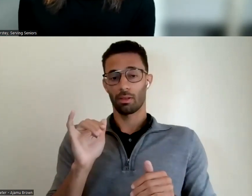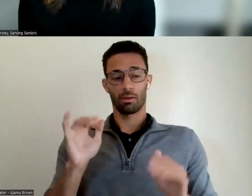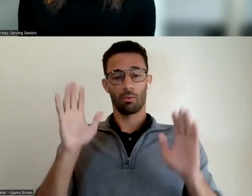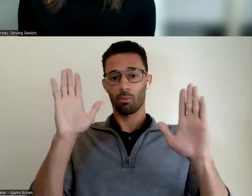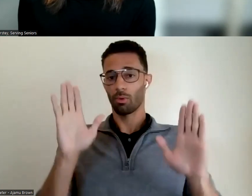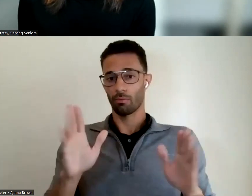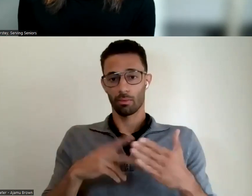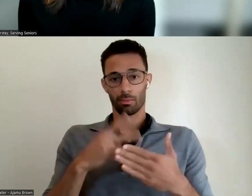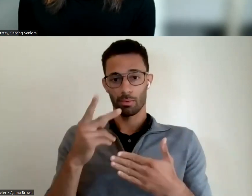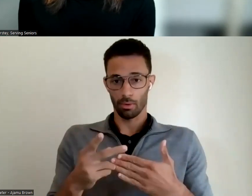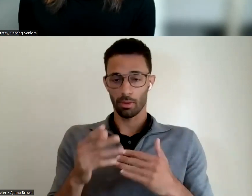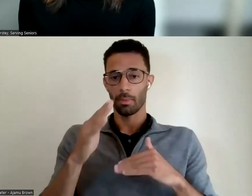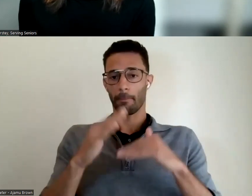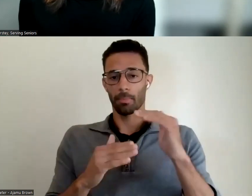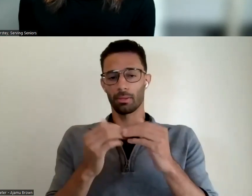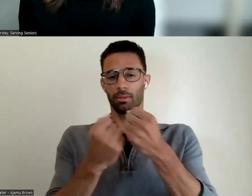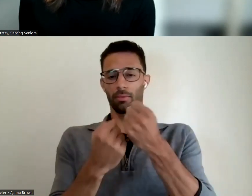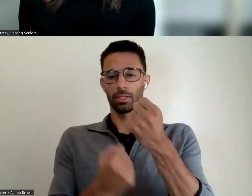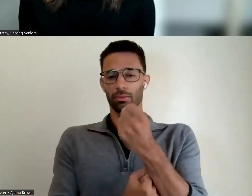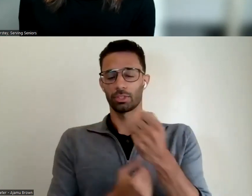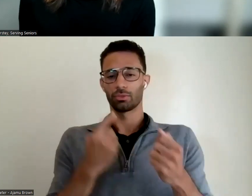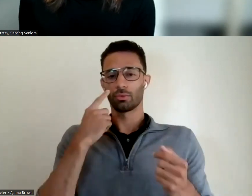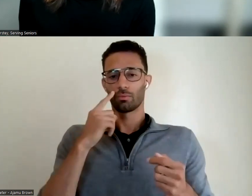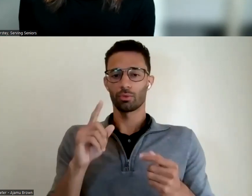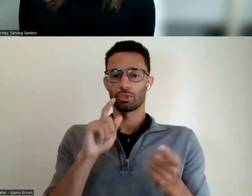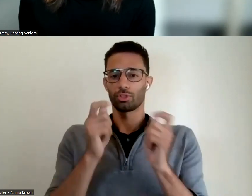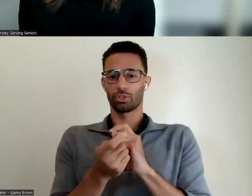building the foundation for what we want to see happen statewide.